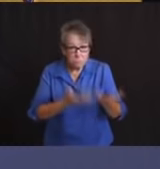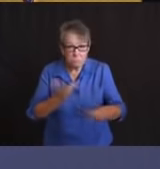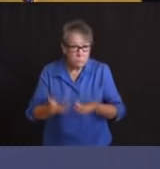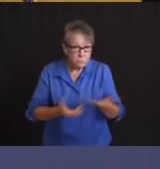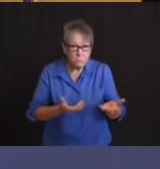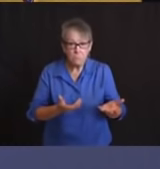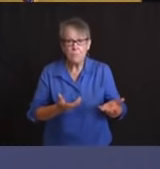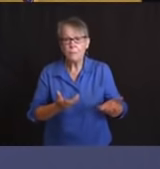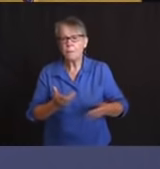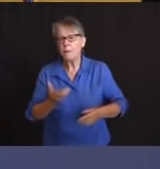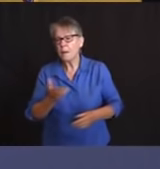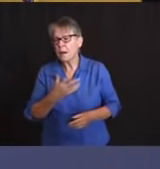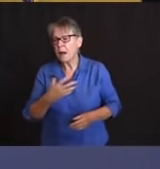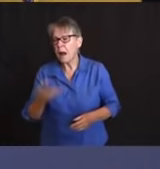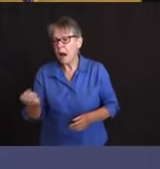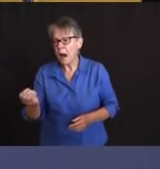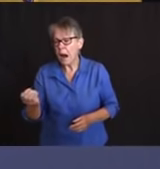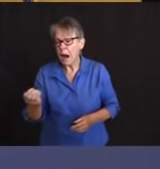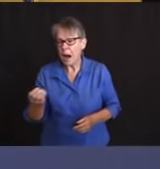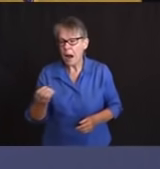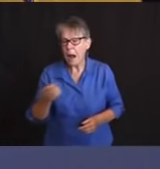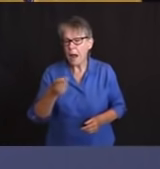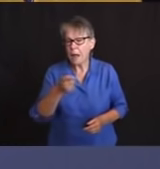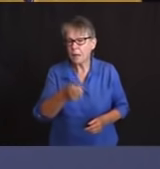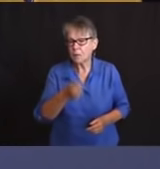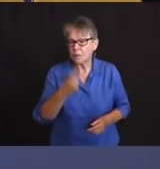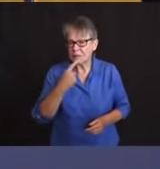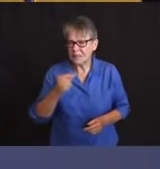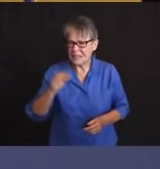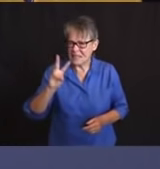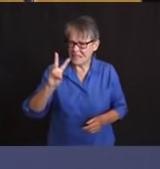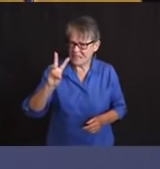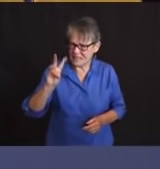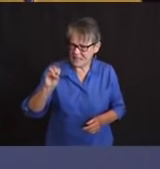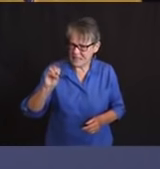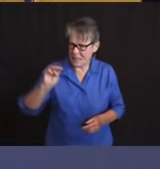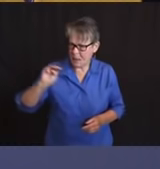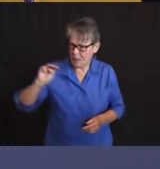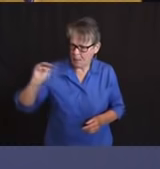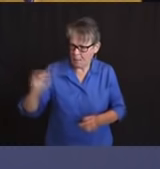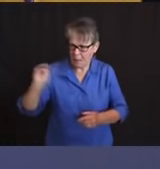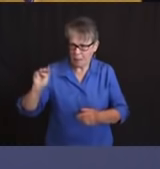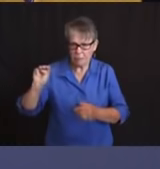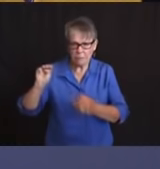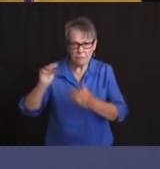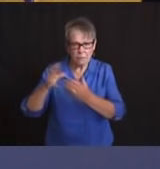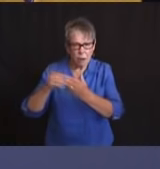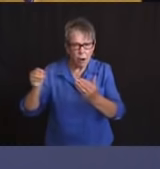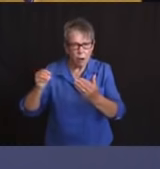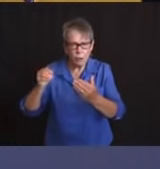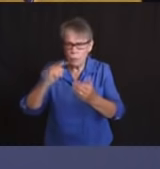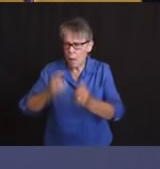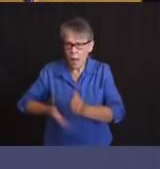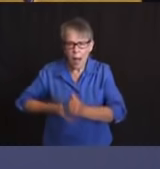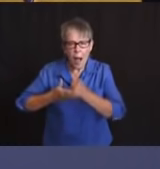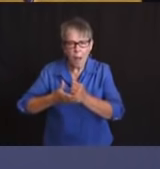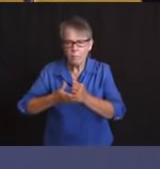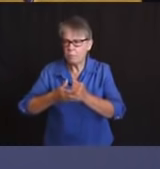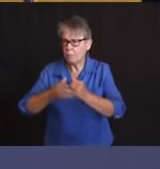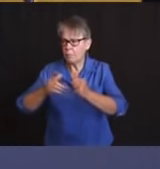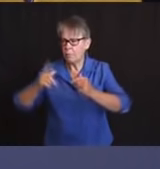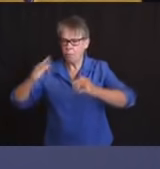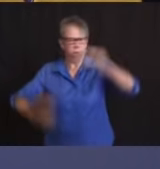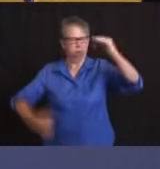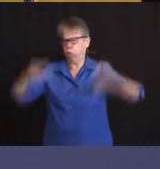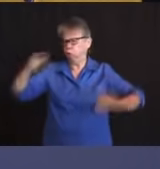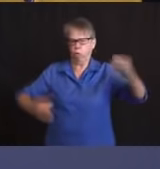digital divide money, how much of that has actually been given out as of right now? And a question for Commissioner Persicelli. Can you walk us